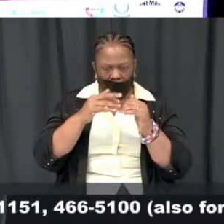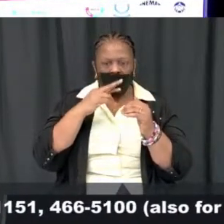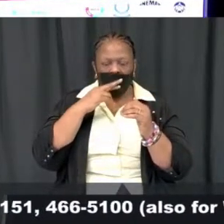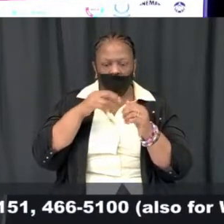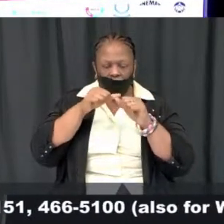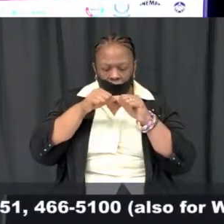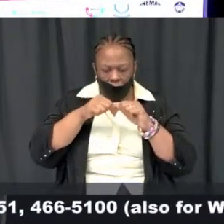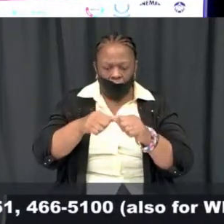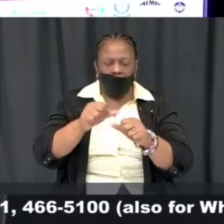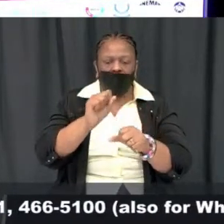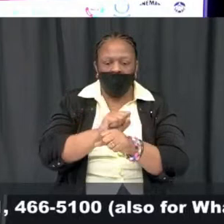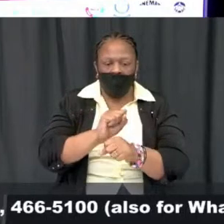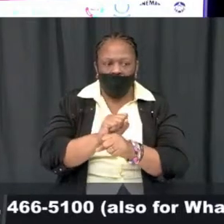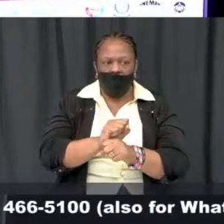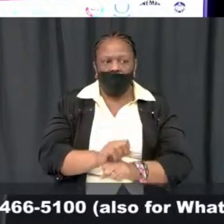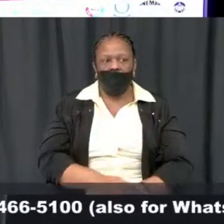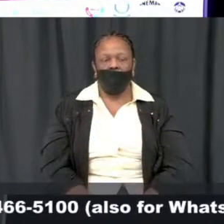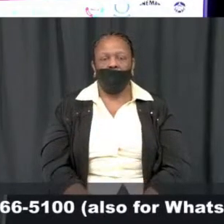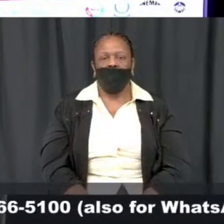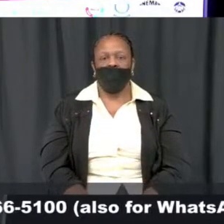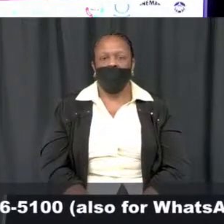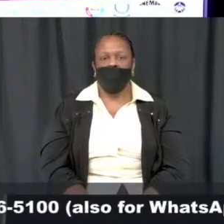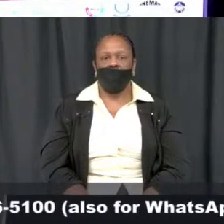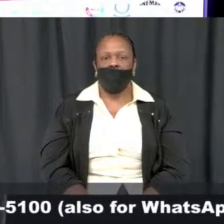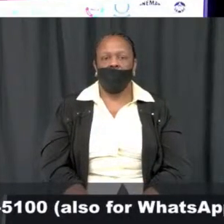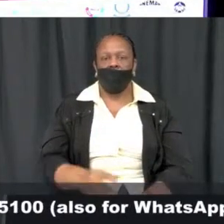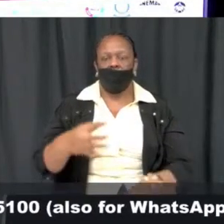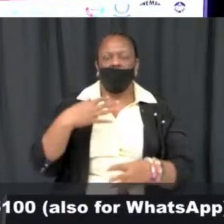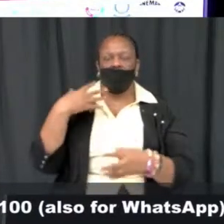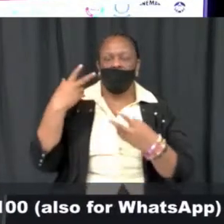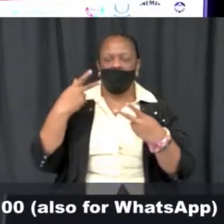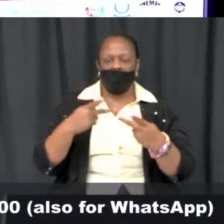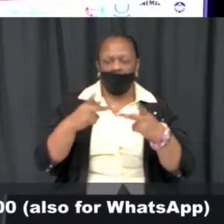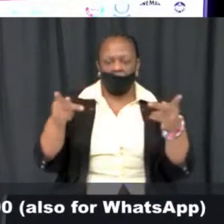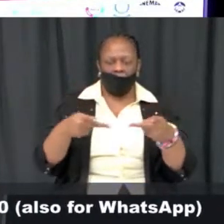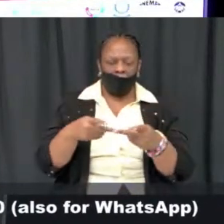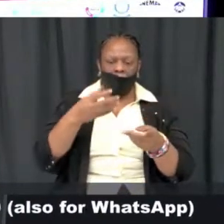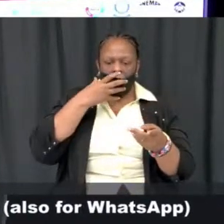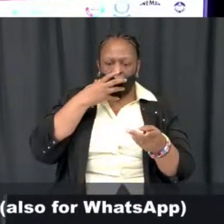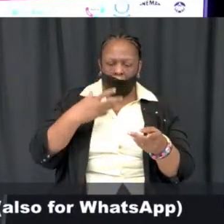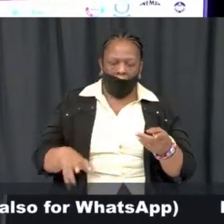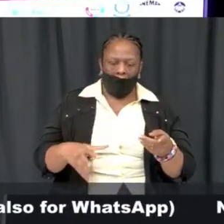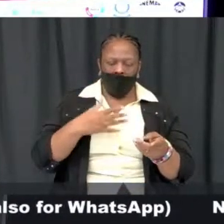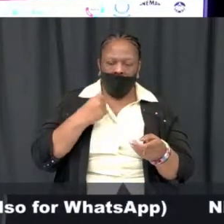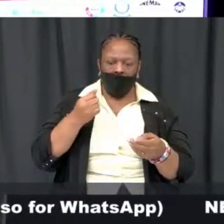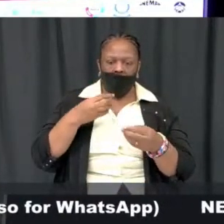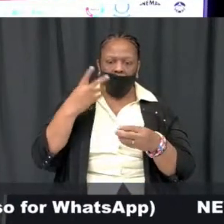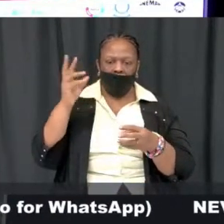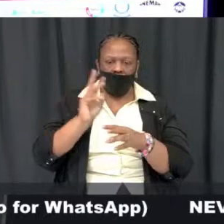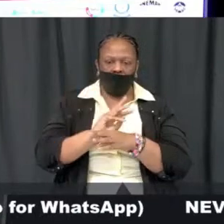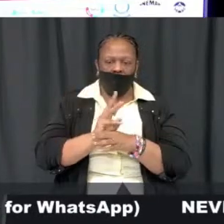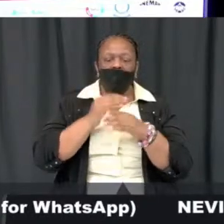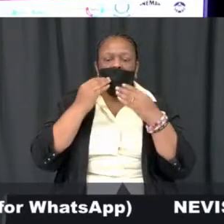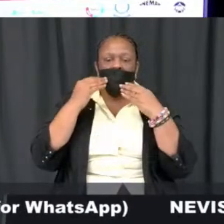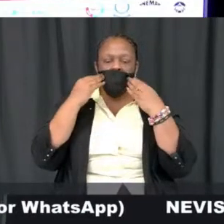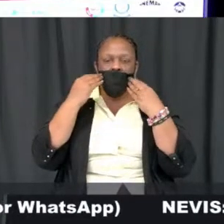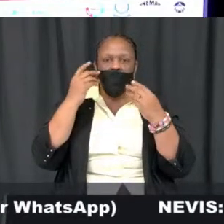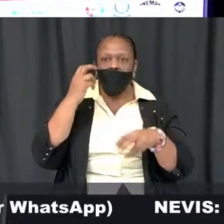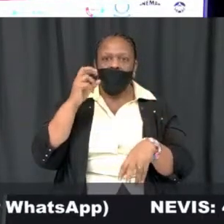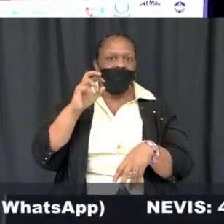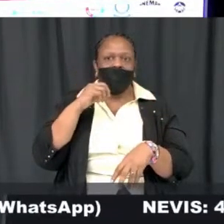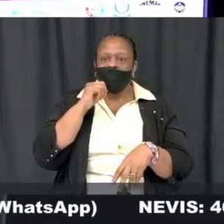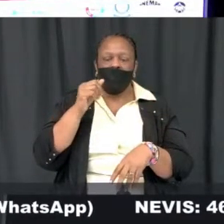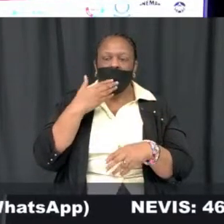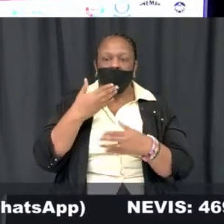Thank you very much, Mr. Williams, and good afternoon to all our citizens who are following us